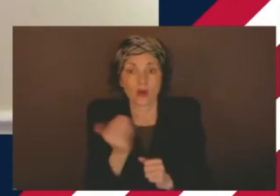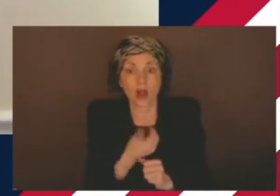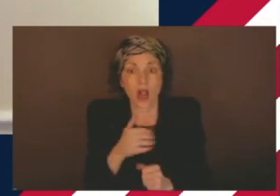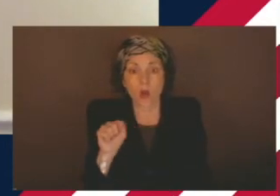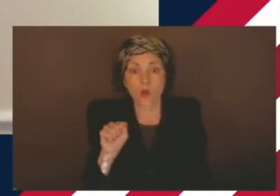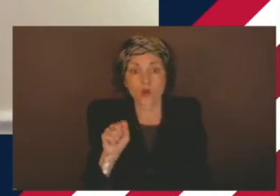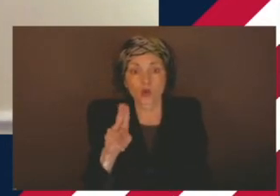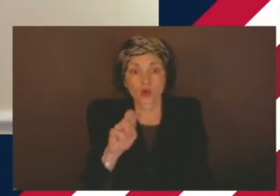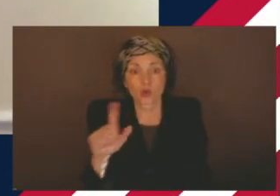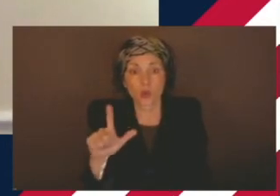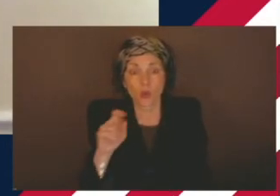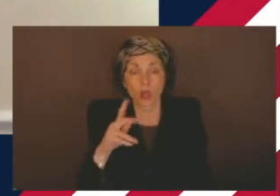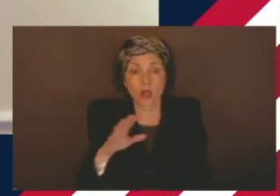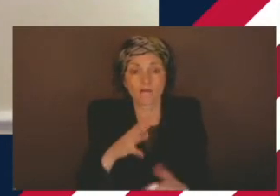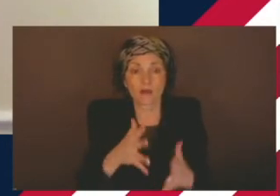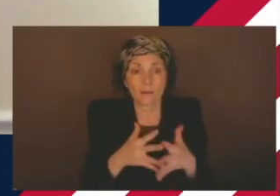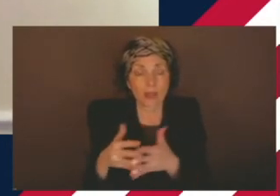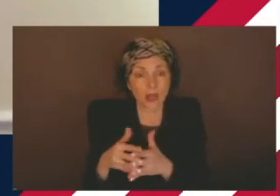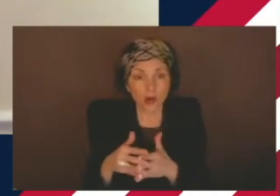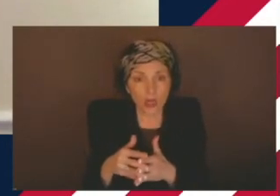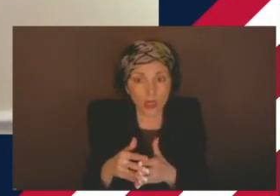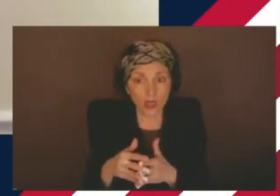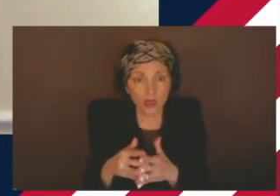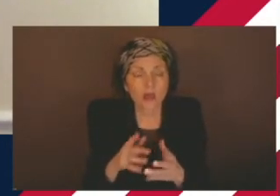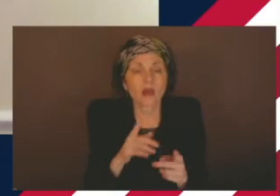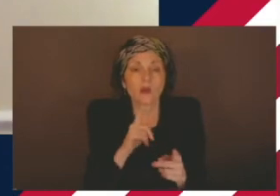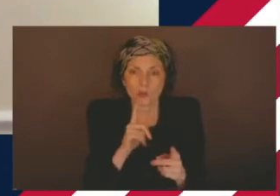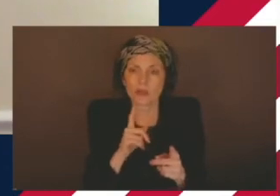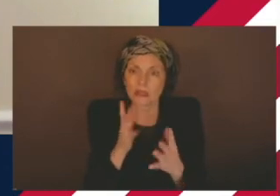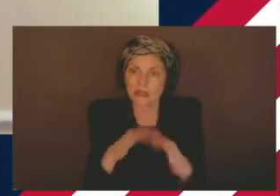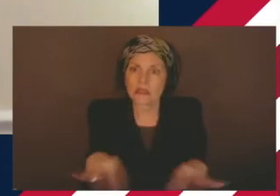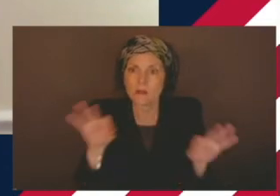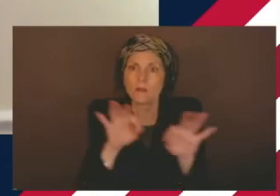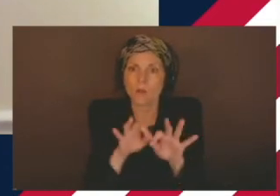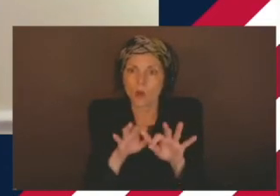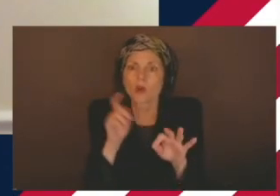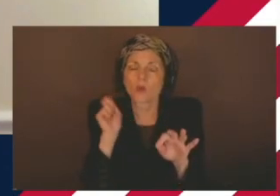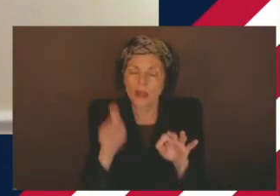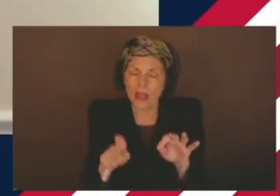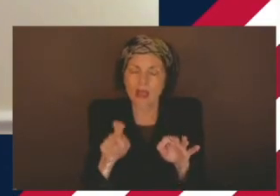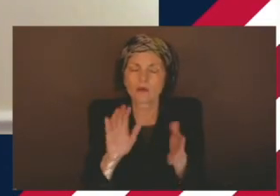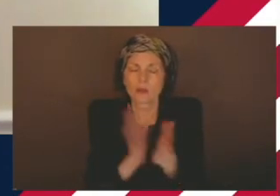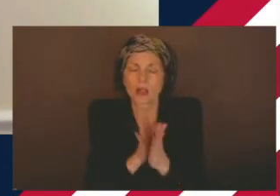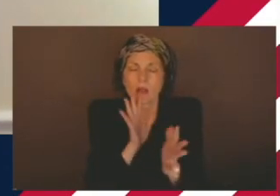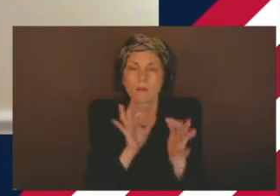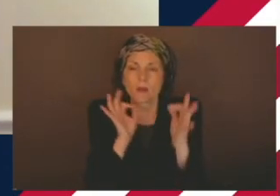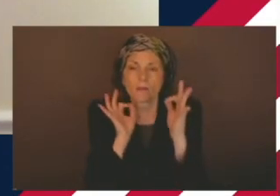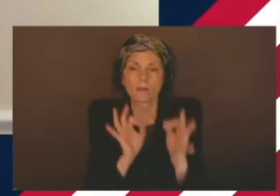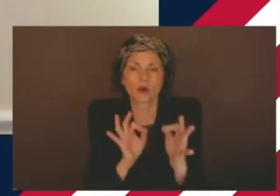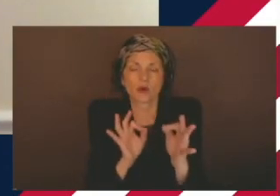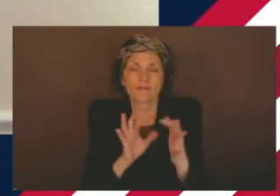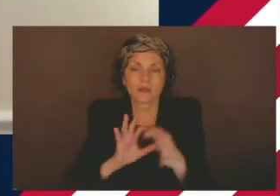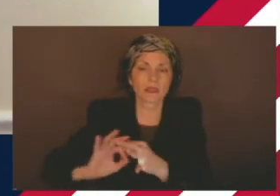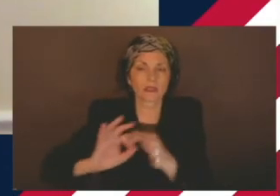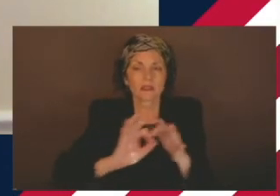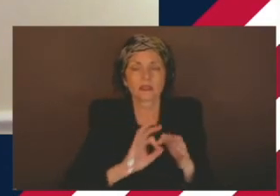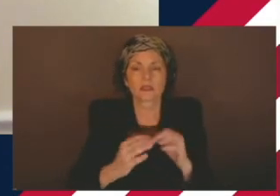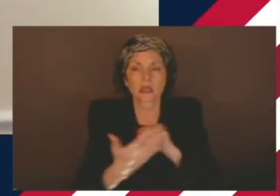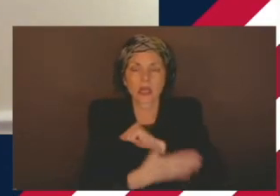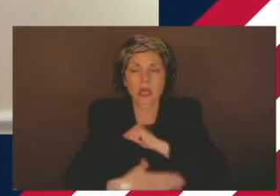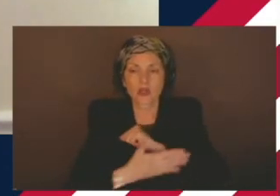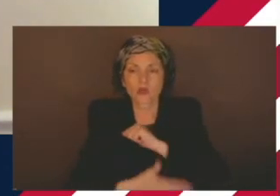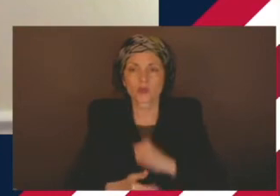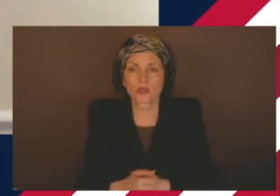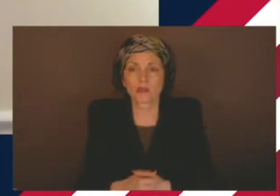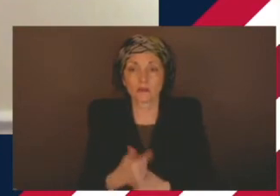our Constitution's call to form a more perfect union. As an Indian American proud to be the first member of